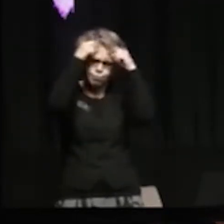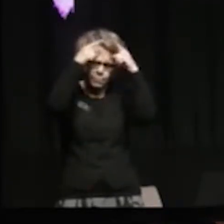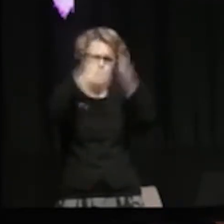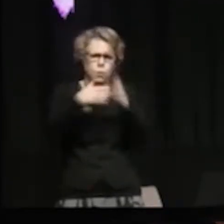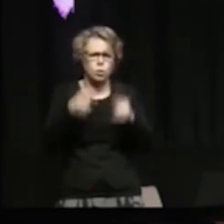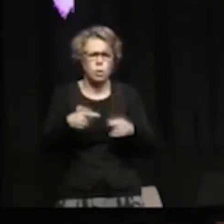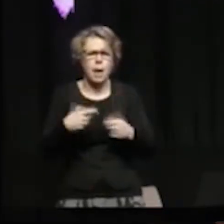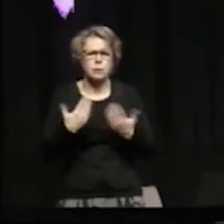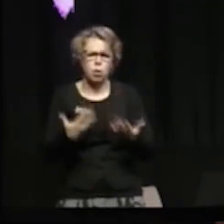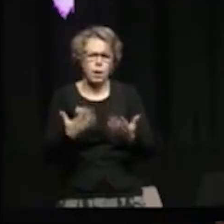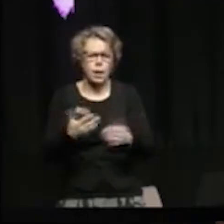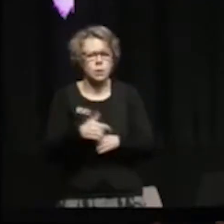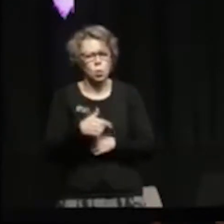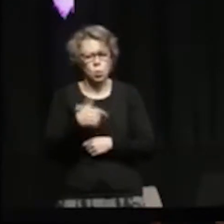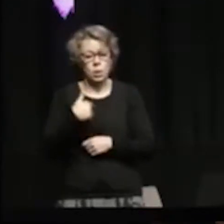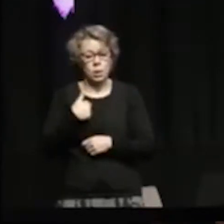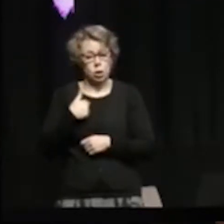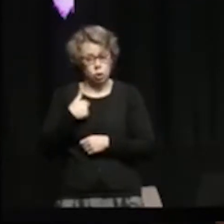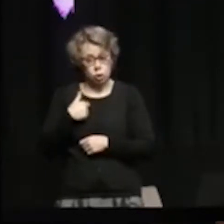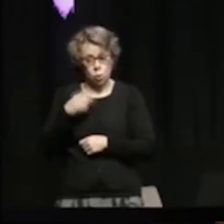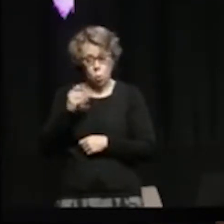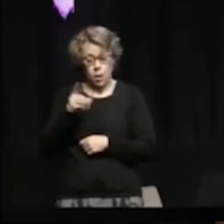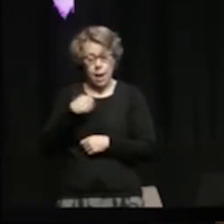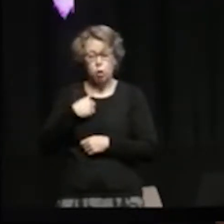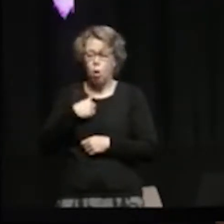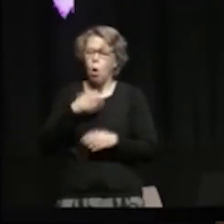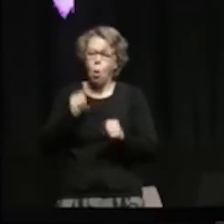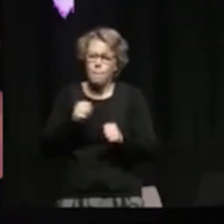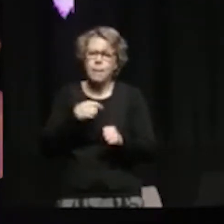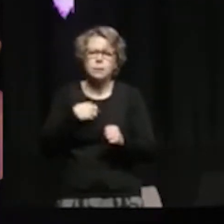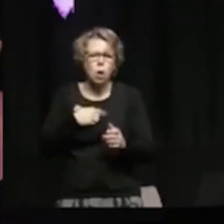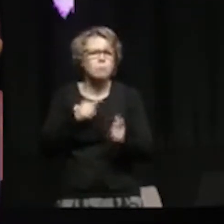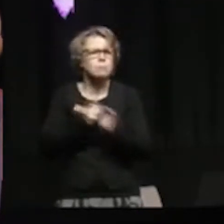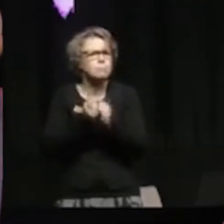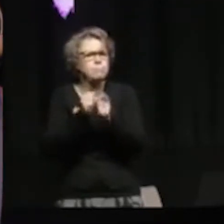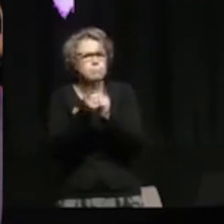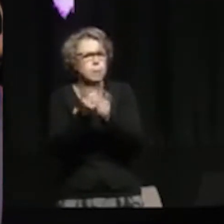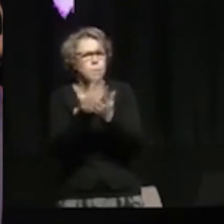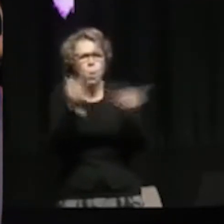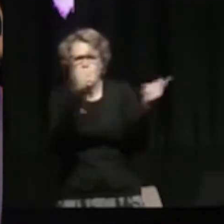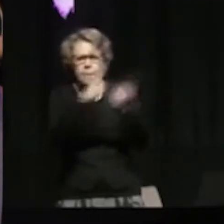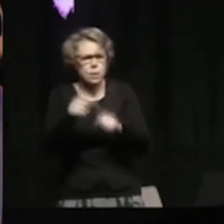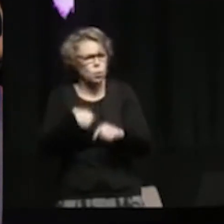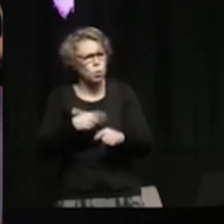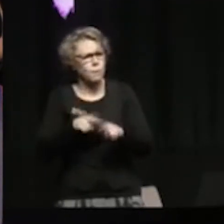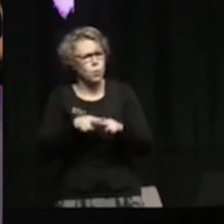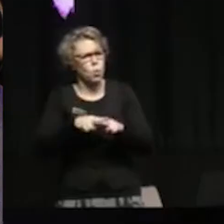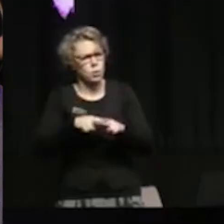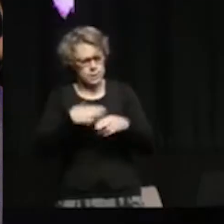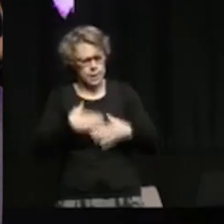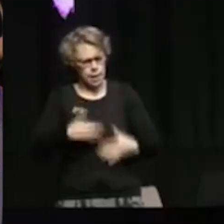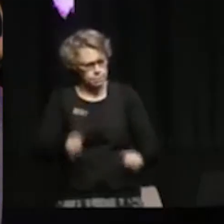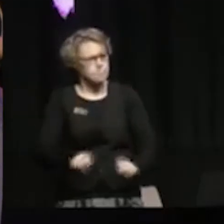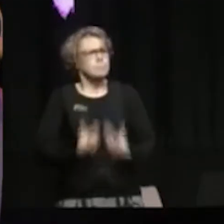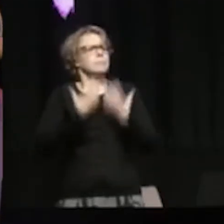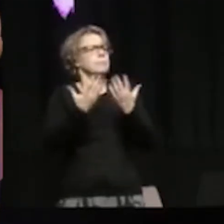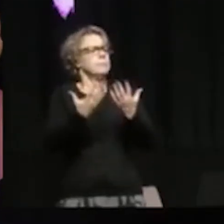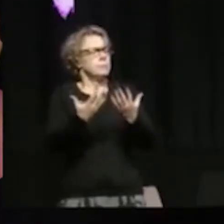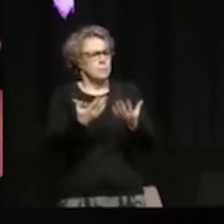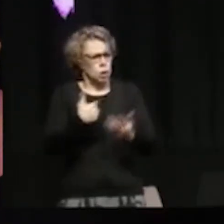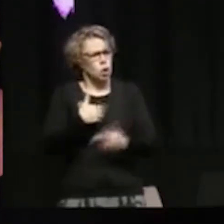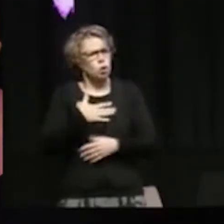to learn? As a host, what do you hope to take away from these days? From those days, I hope to meet a lot of people, get new ideas and get inspired. I think that's the